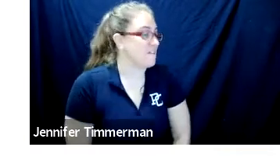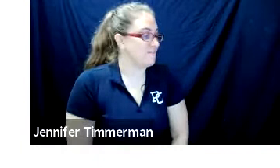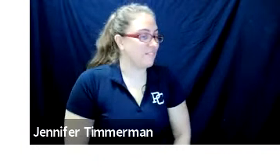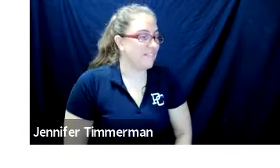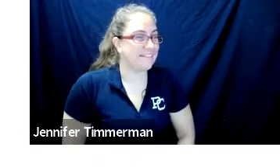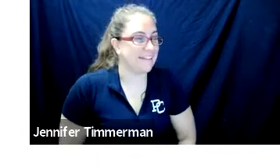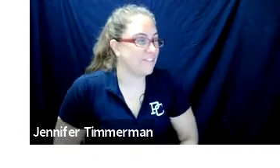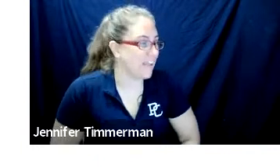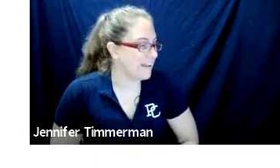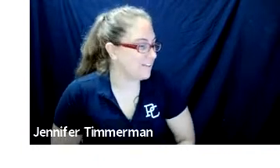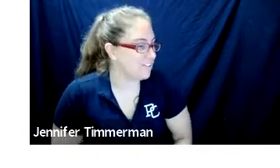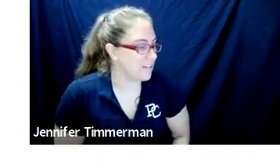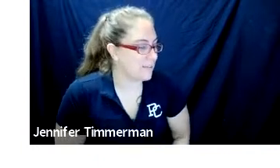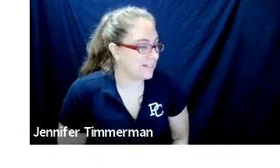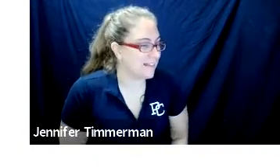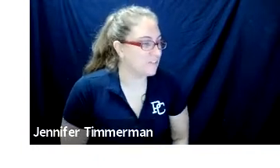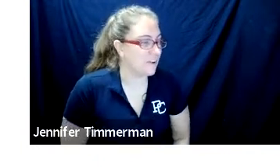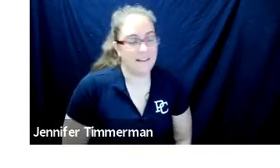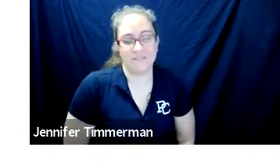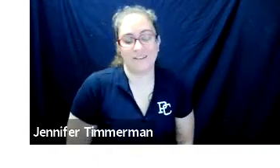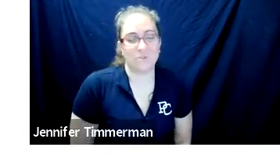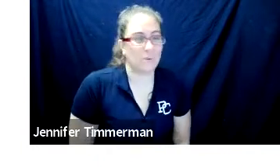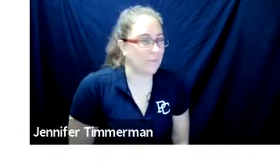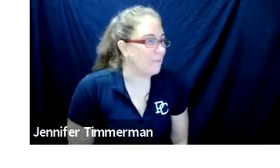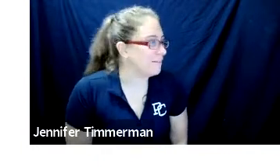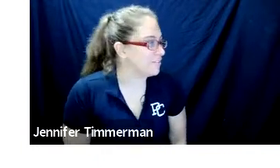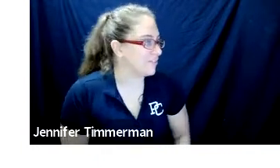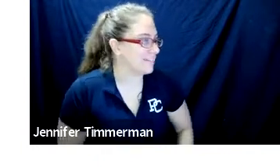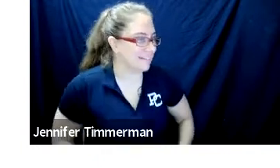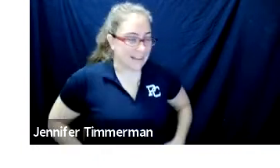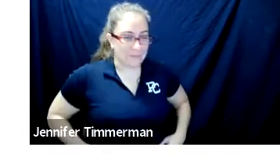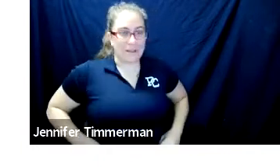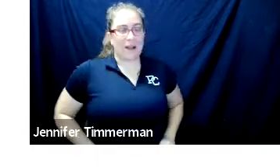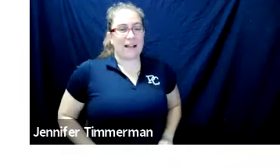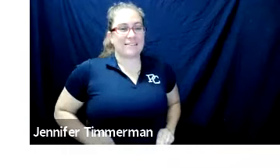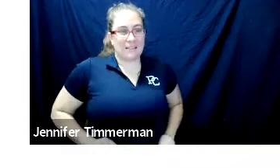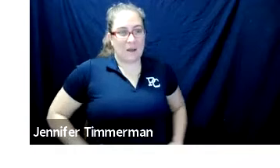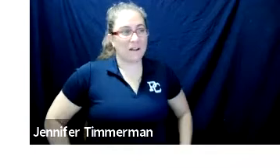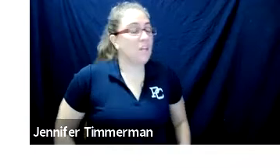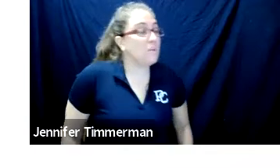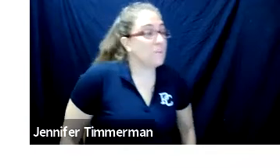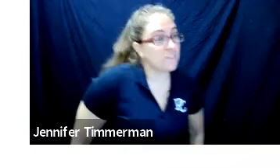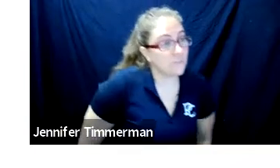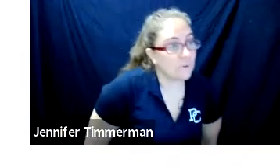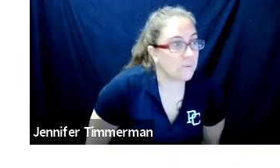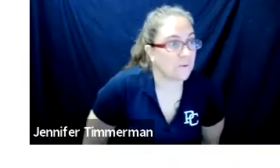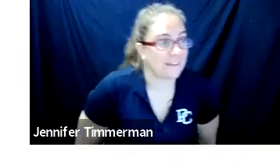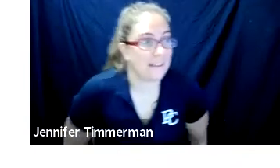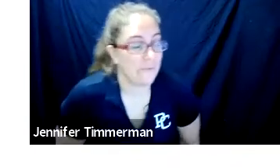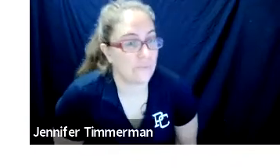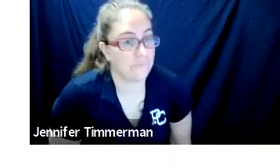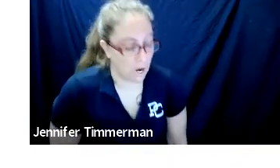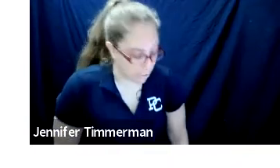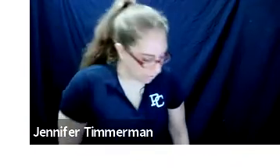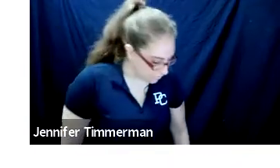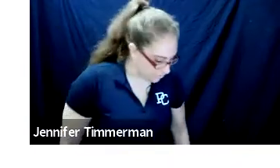Same thing, Phyllis and Jane and Jamie and Sandra. You guys are totally welcome to join us on camera and practice along. Pretty soon we'll be working